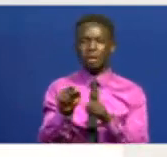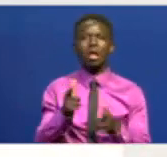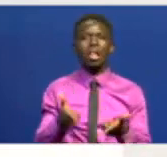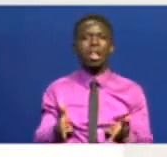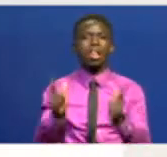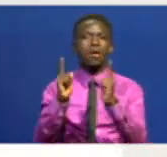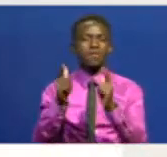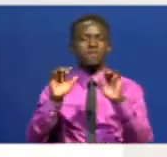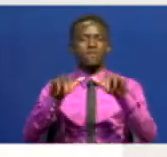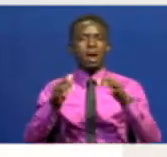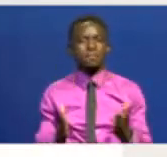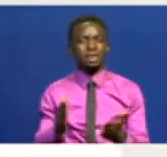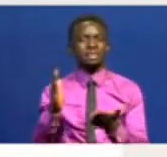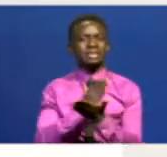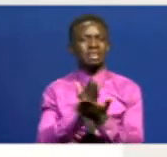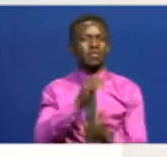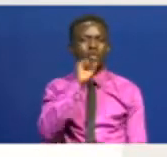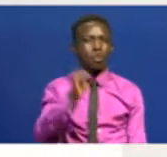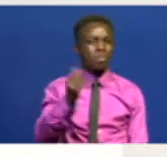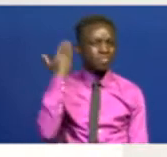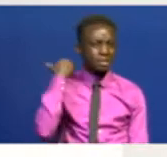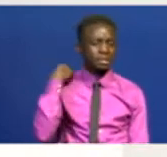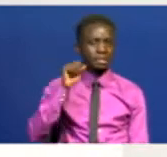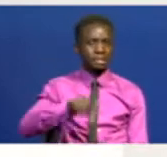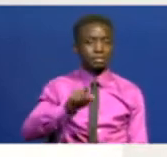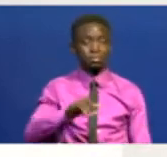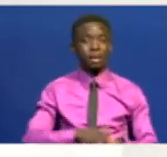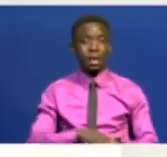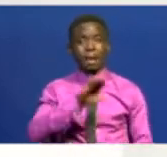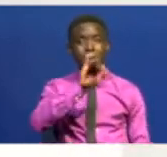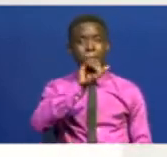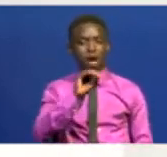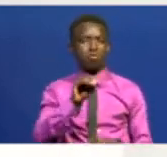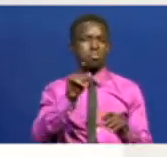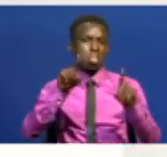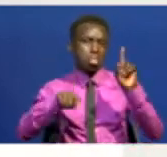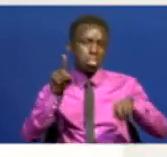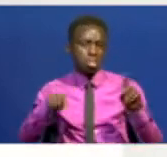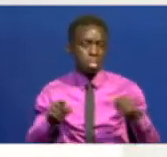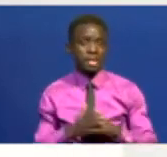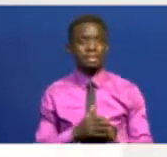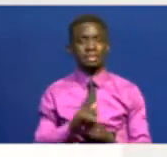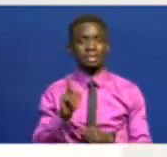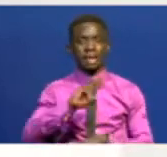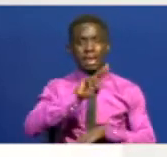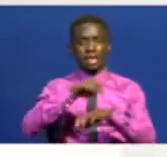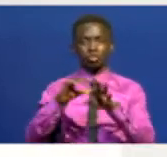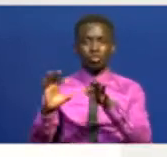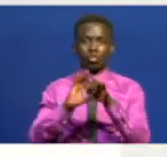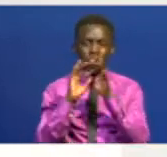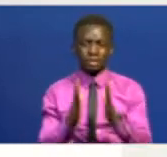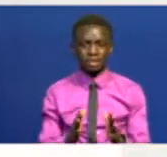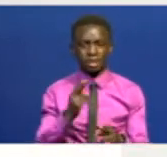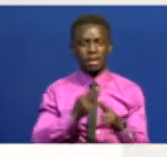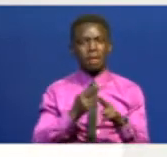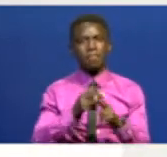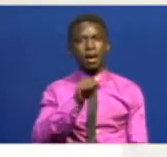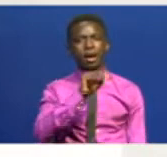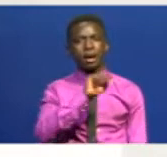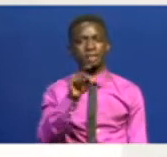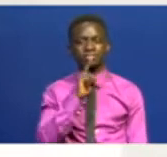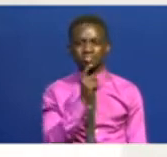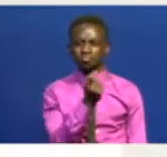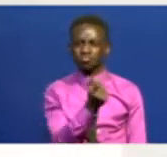seeds. The Biodiversity and Biosafety Association of Kenya National Coordinator Anne Maina says minimal sharing